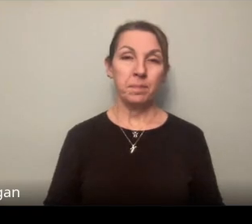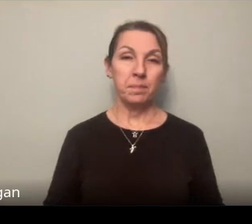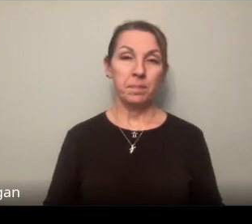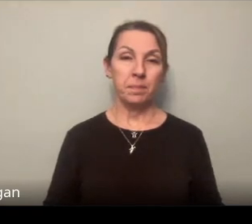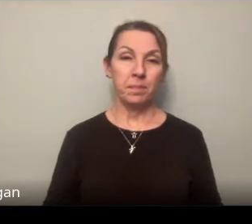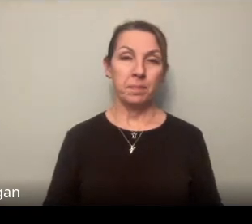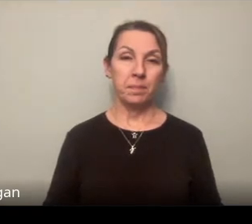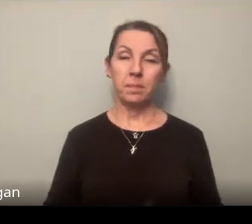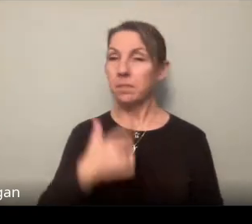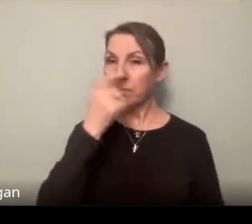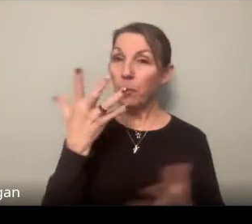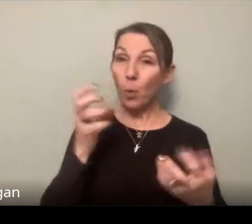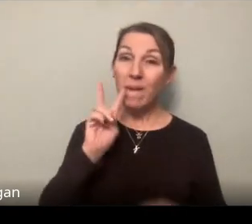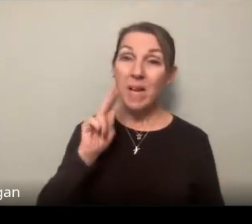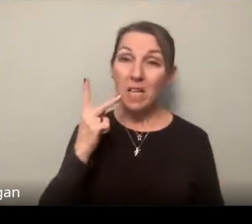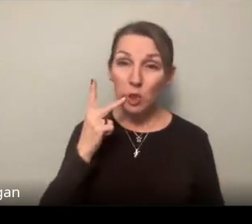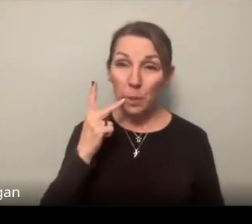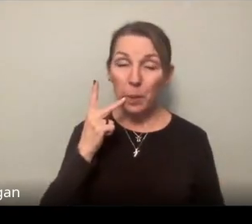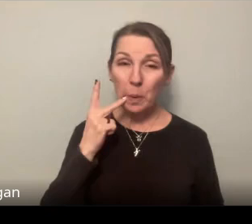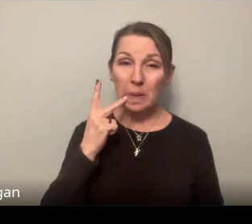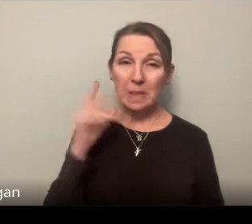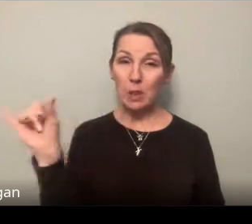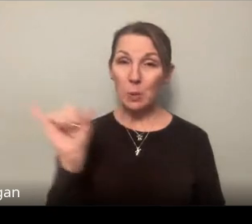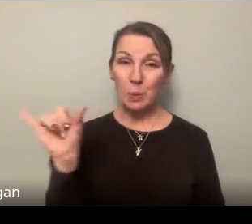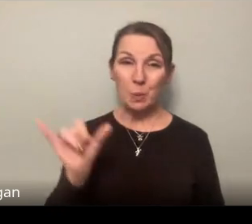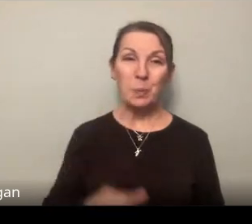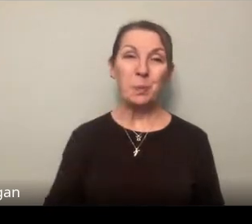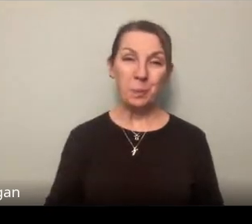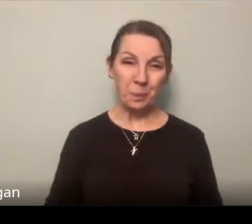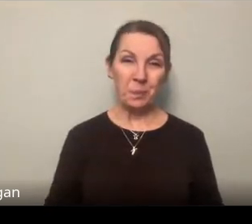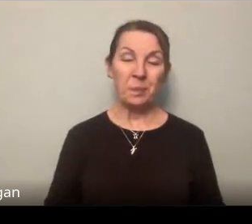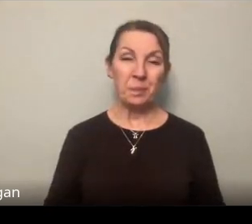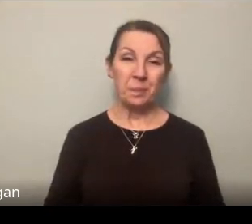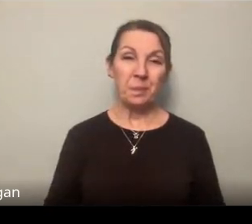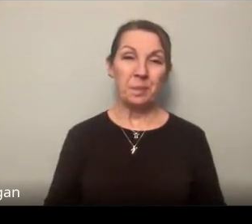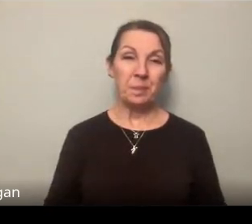Just because we're trying to get our vegetable intake in. There you go.